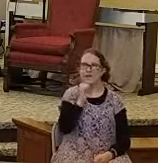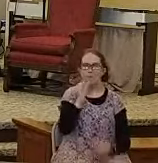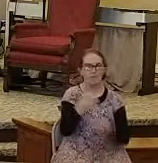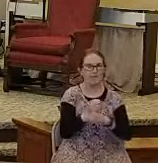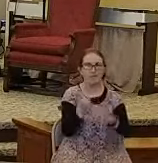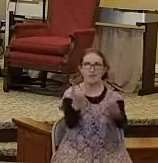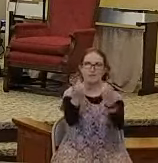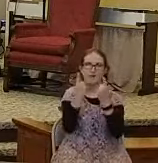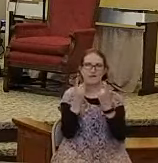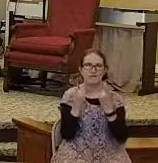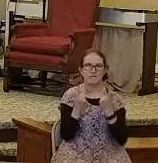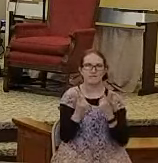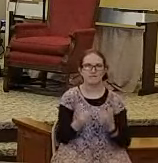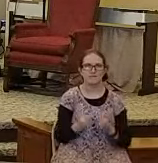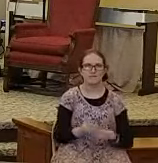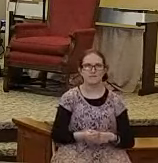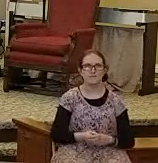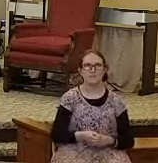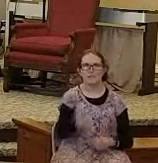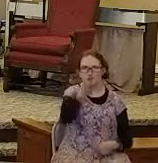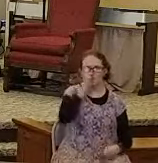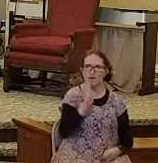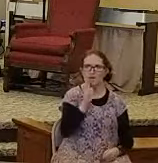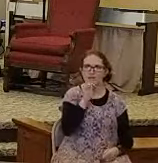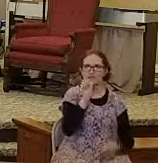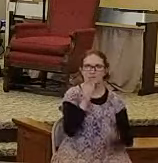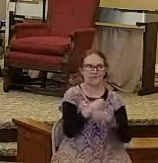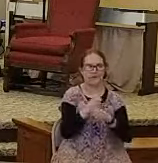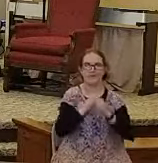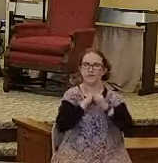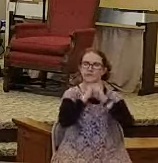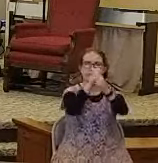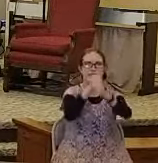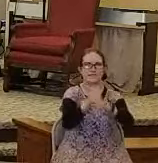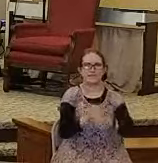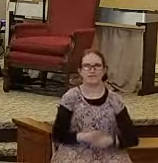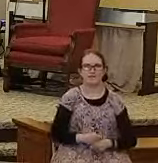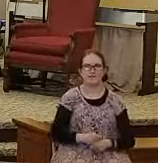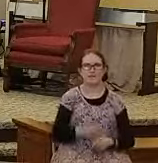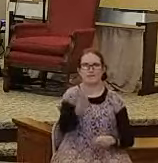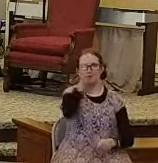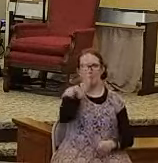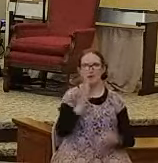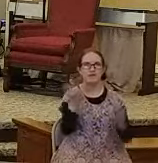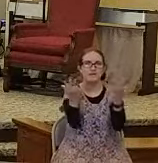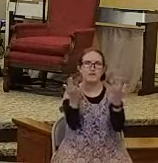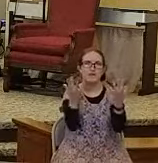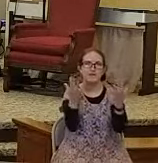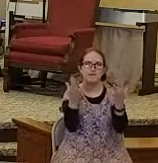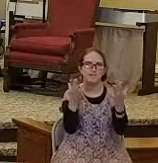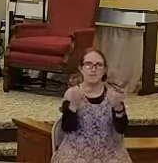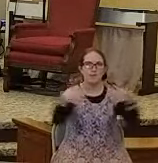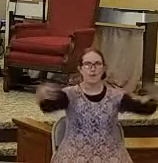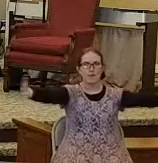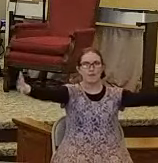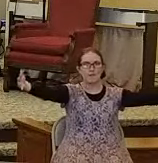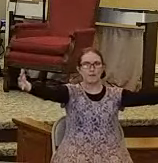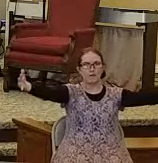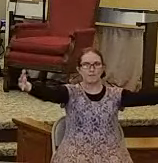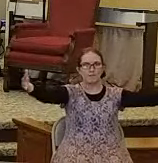him. Amen. God does not make you trust him. But God is waiting patiently with open